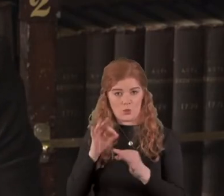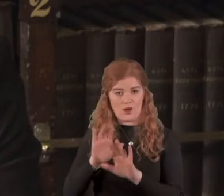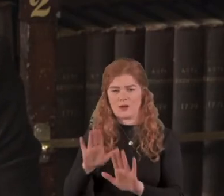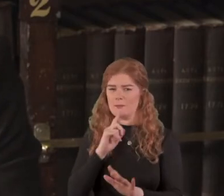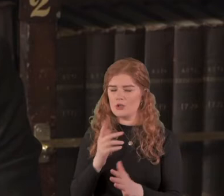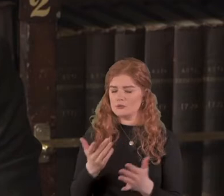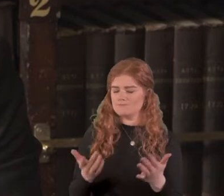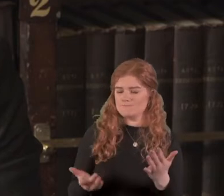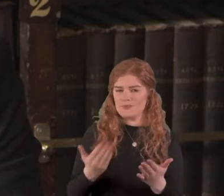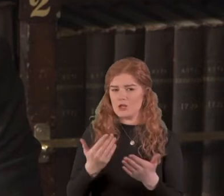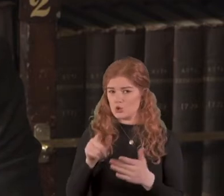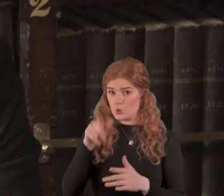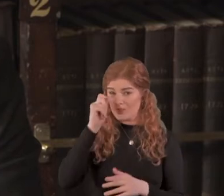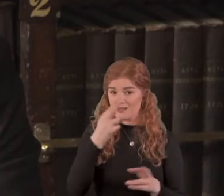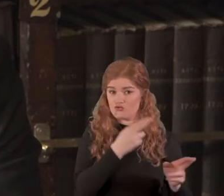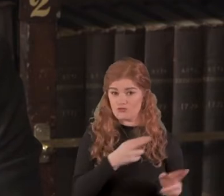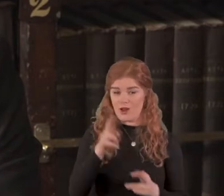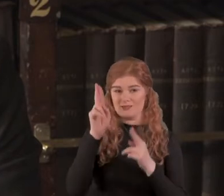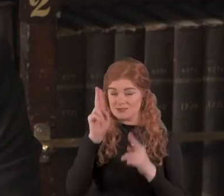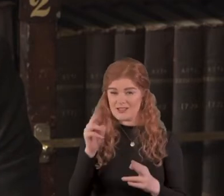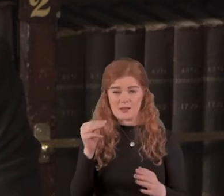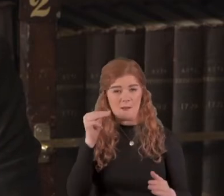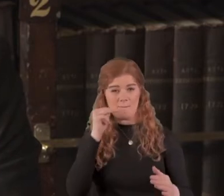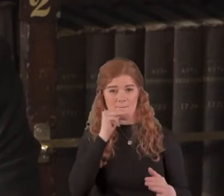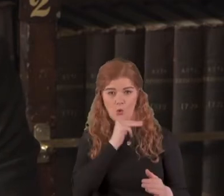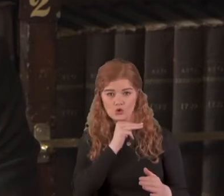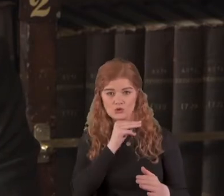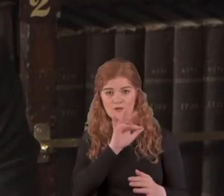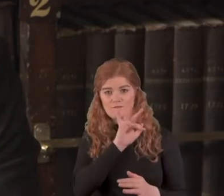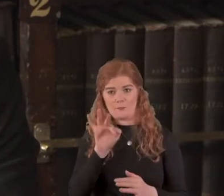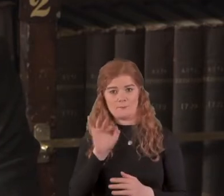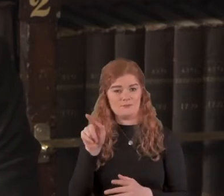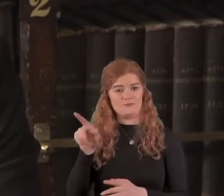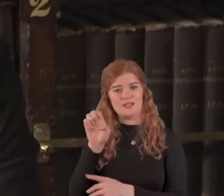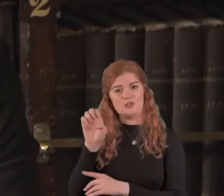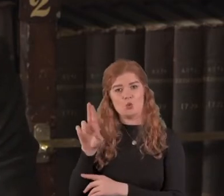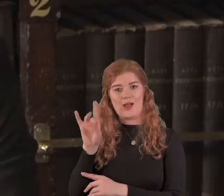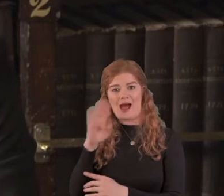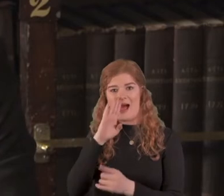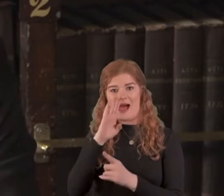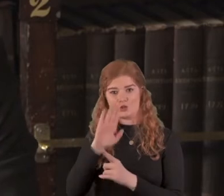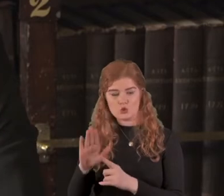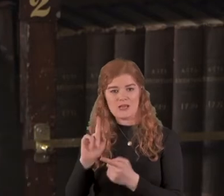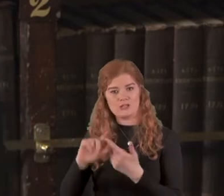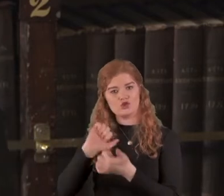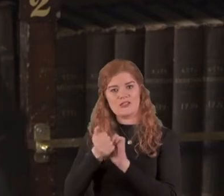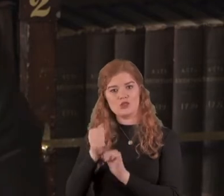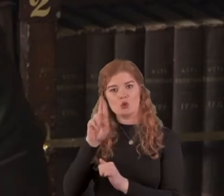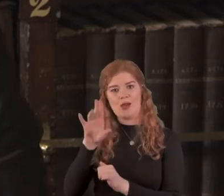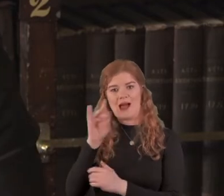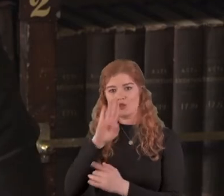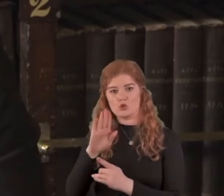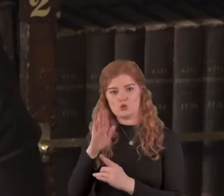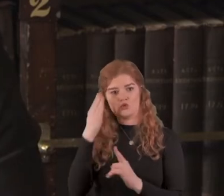How important was the Rising in that British attitude, in colouring the British attitude towards Ireland, even leading